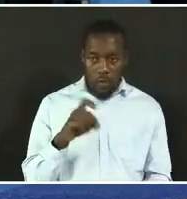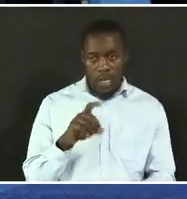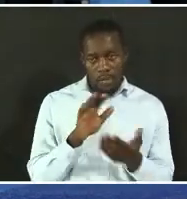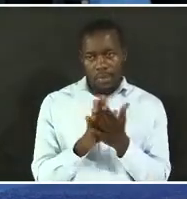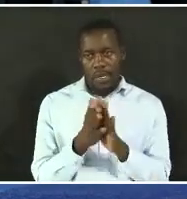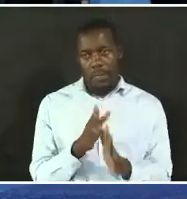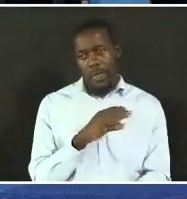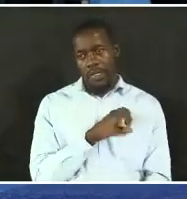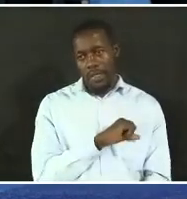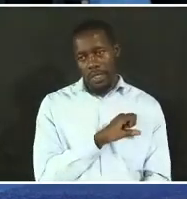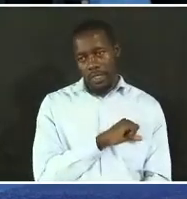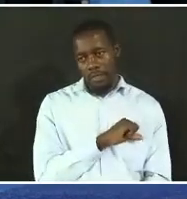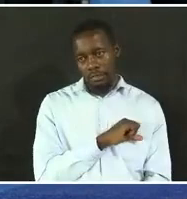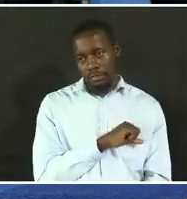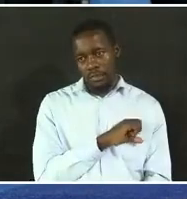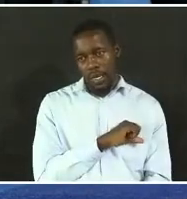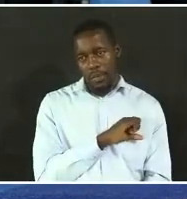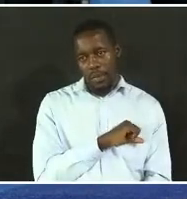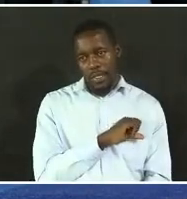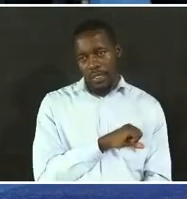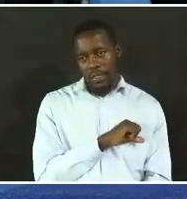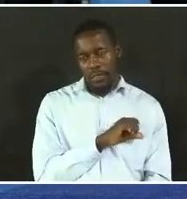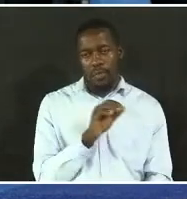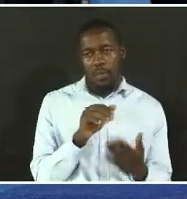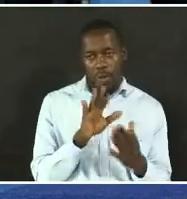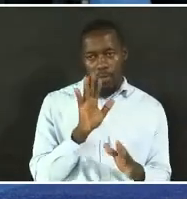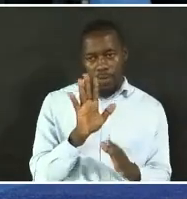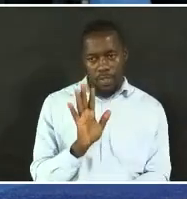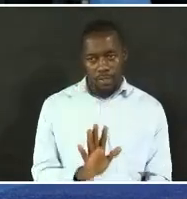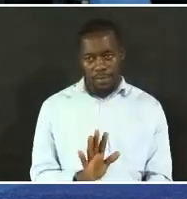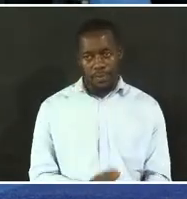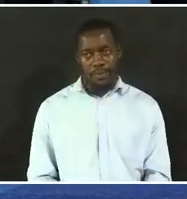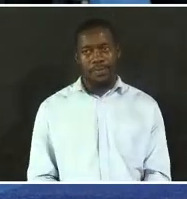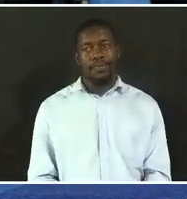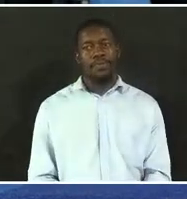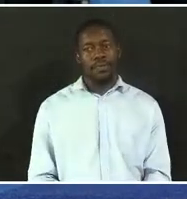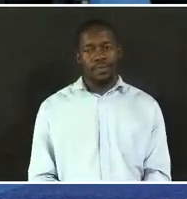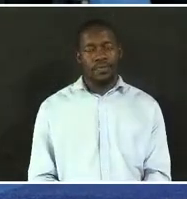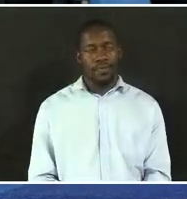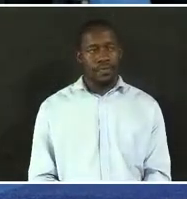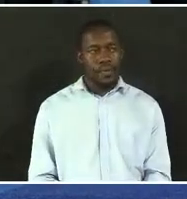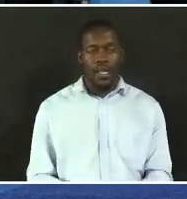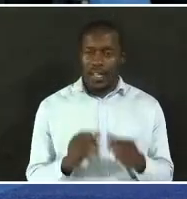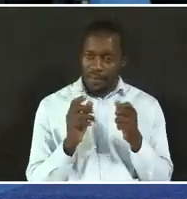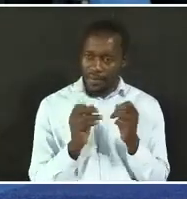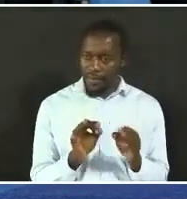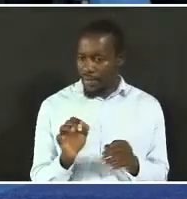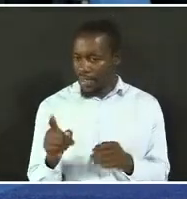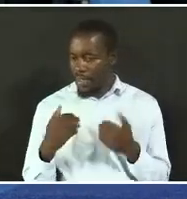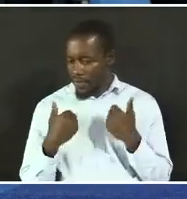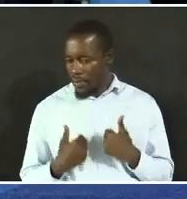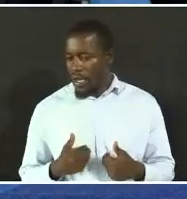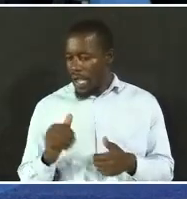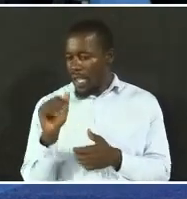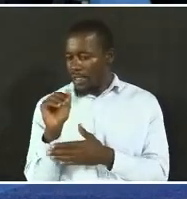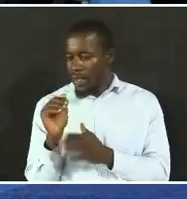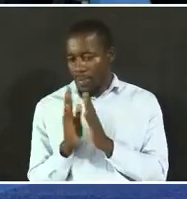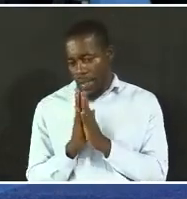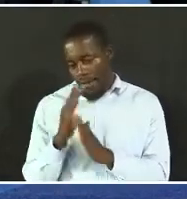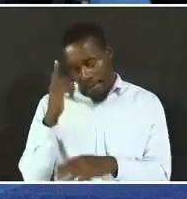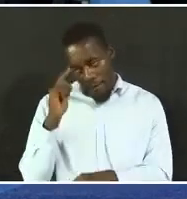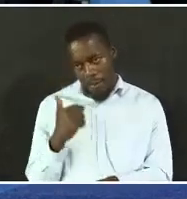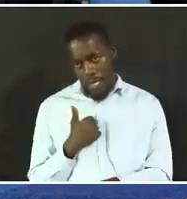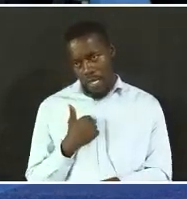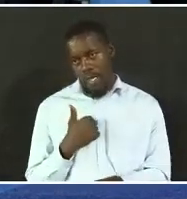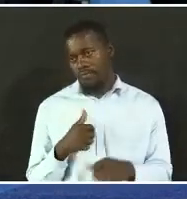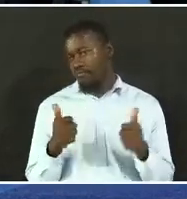read. Or let the patient be the one to tell you, can you pray for me? Don't go there and start praying. Some patients